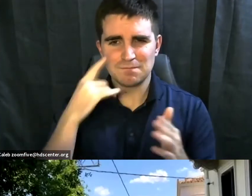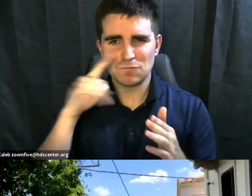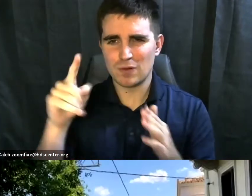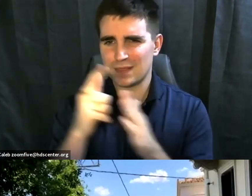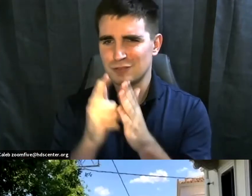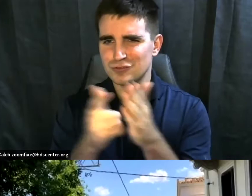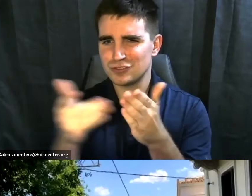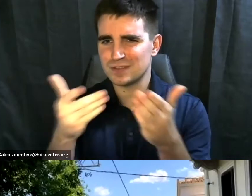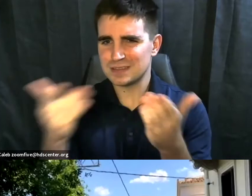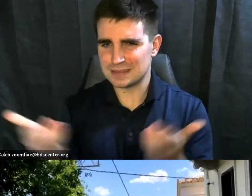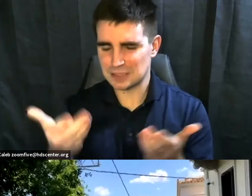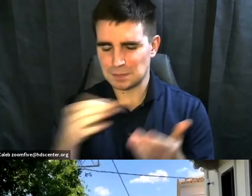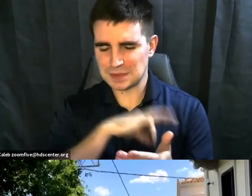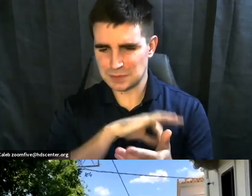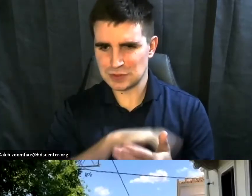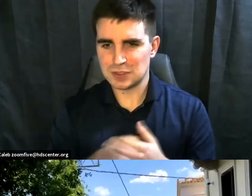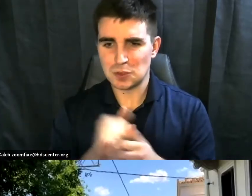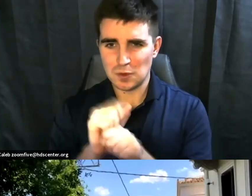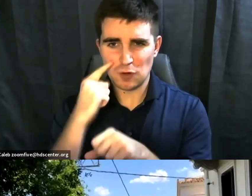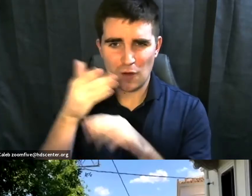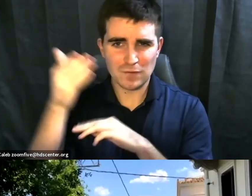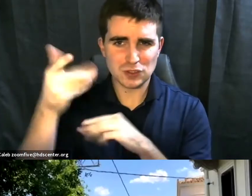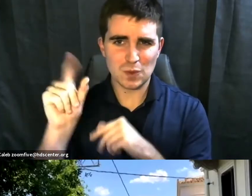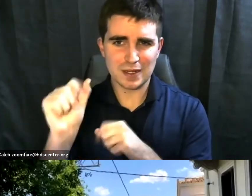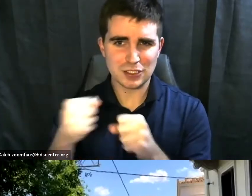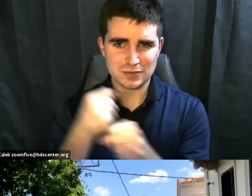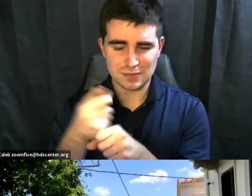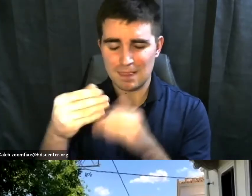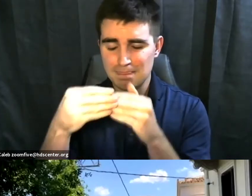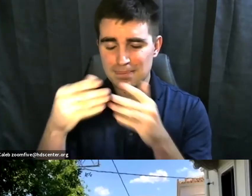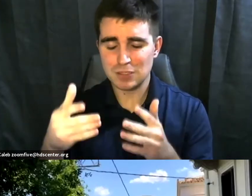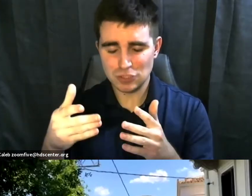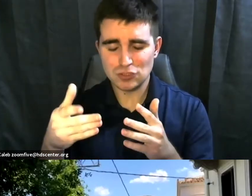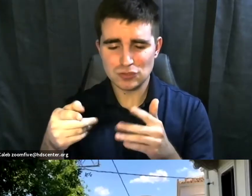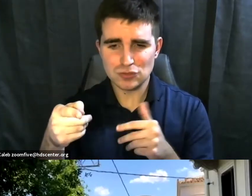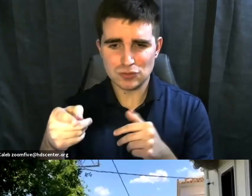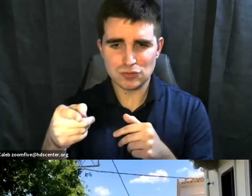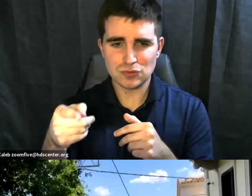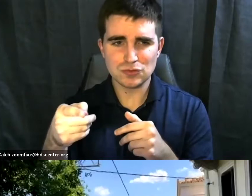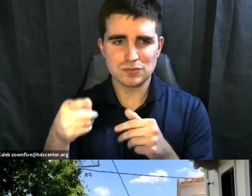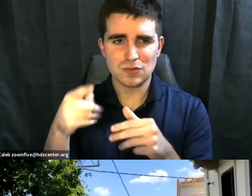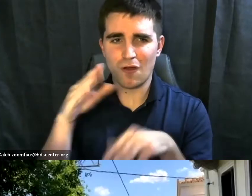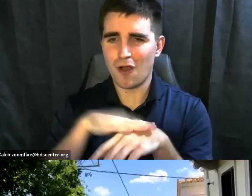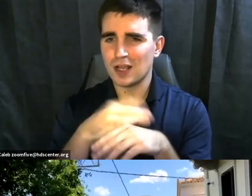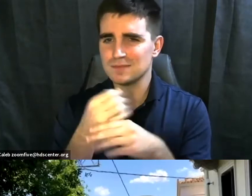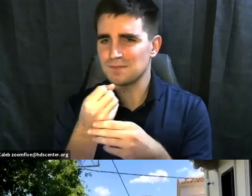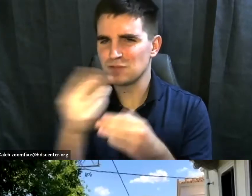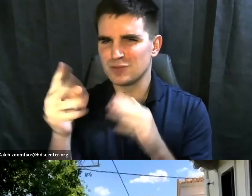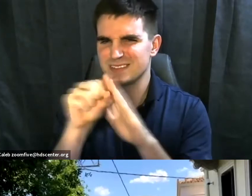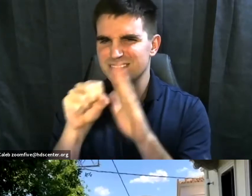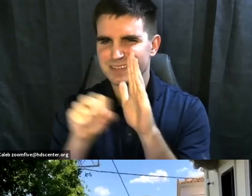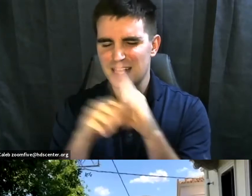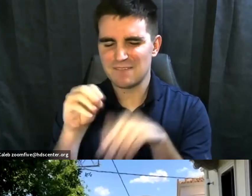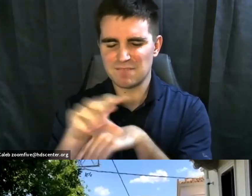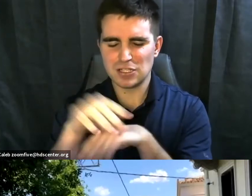20 years. O'Hanlon served in a leadership capacity on several local and state disability advocacy advisory bodies, as well